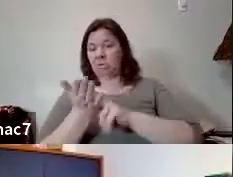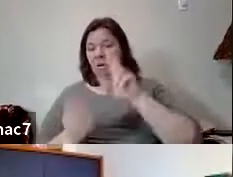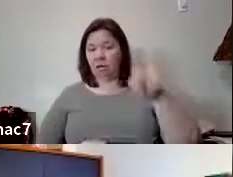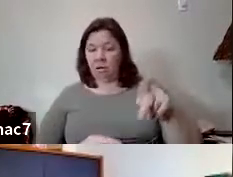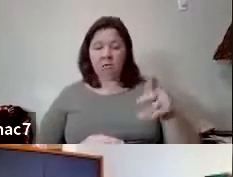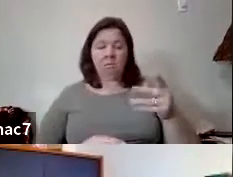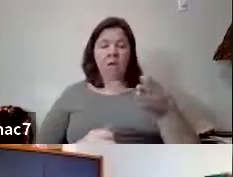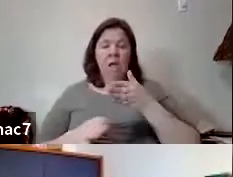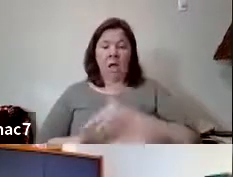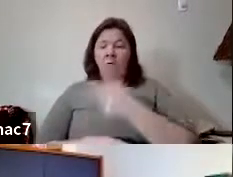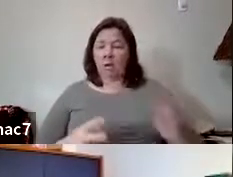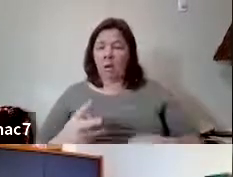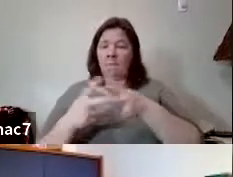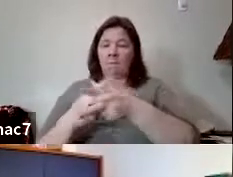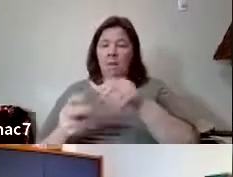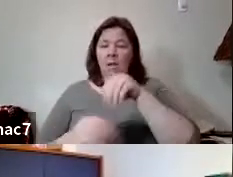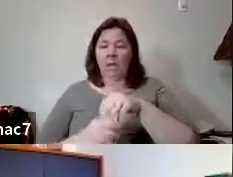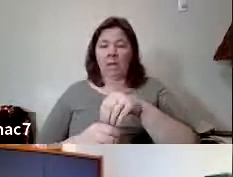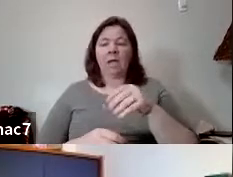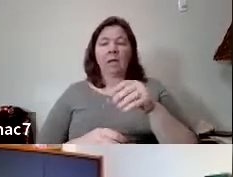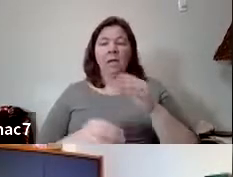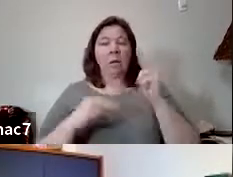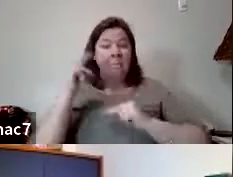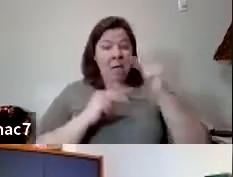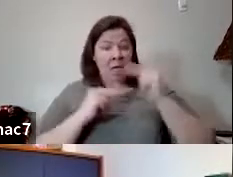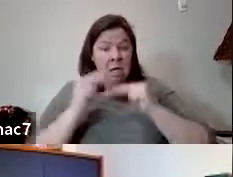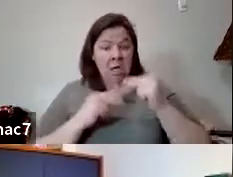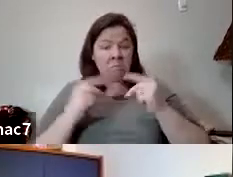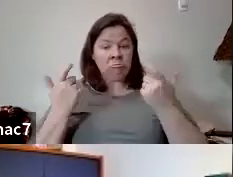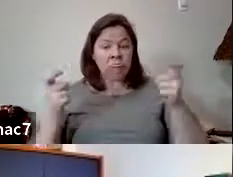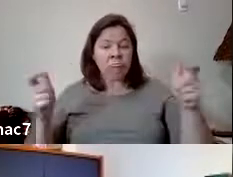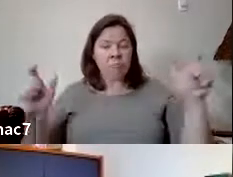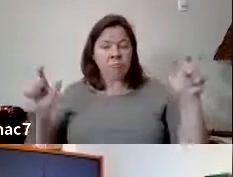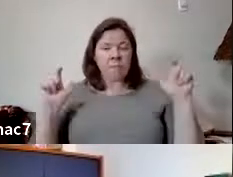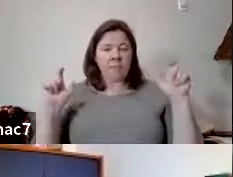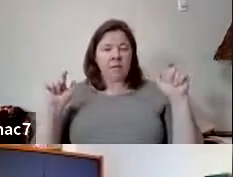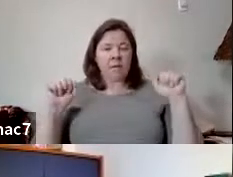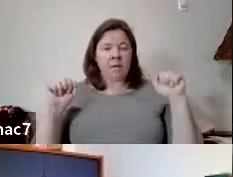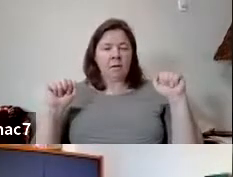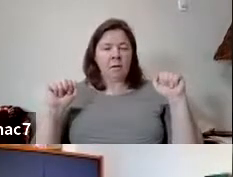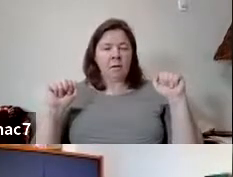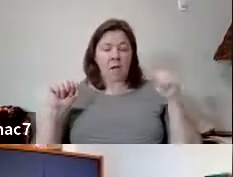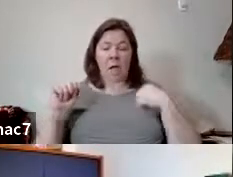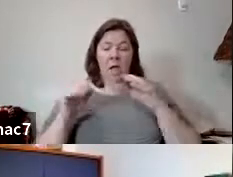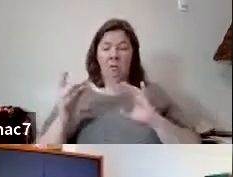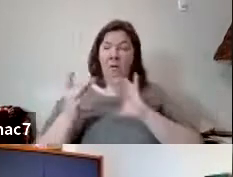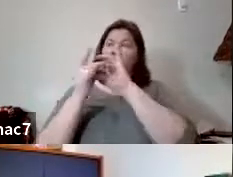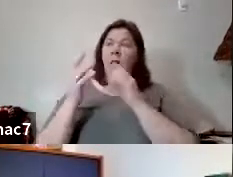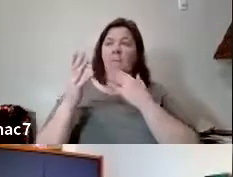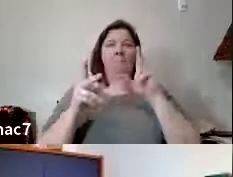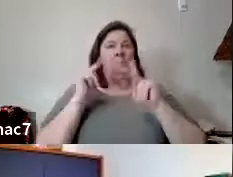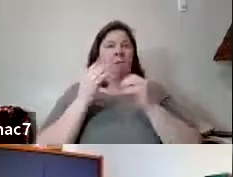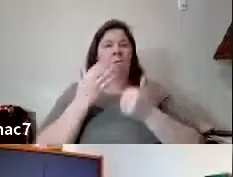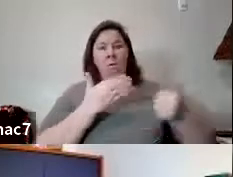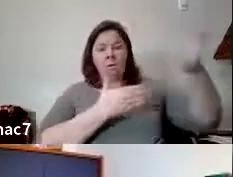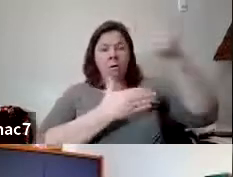then after I plugged in, I said, after we start building, I said I wanted to connect with my upline apart from the guy who sponsored